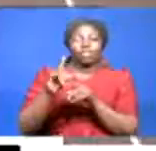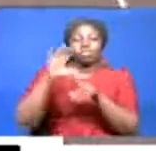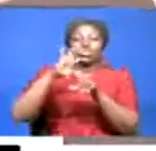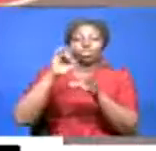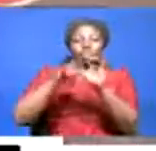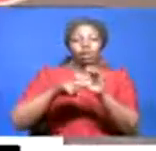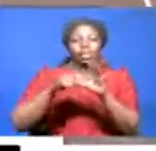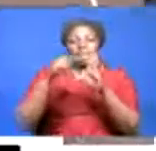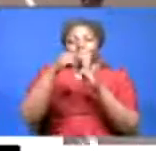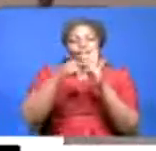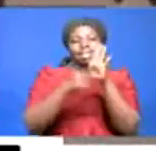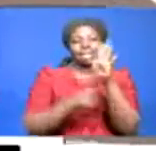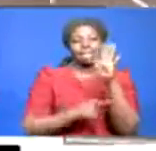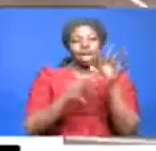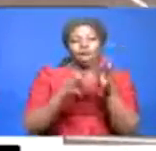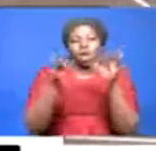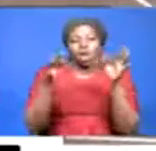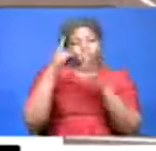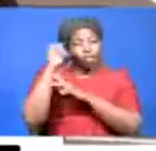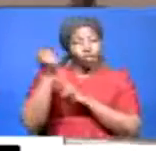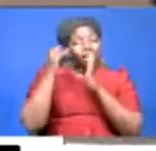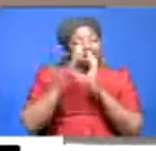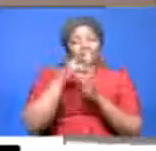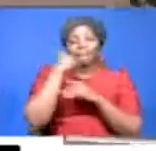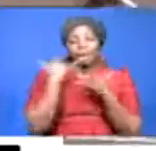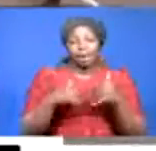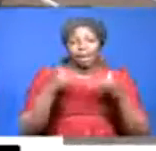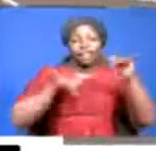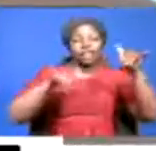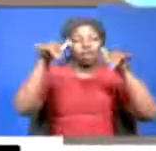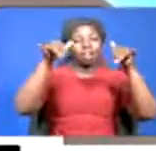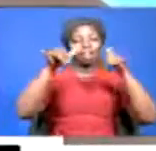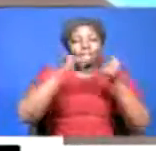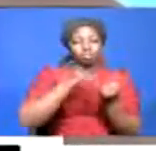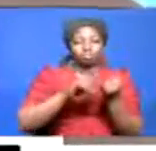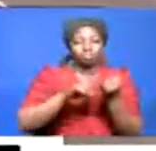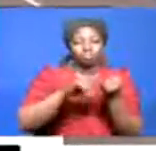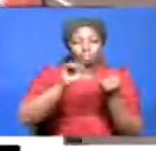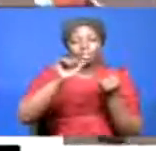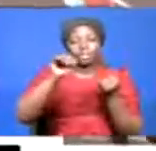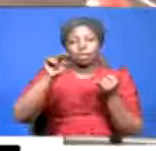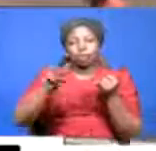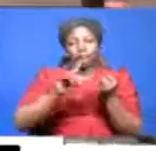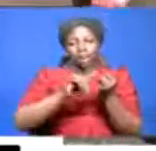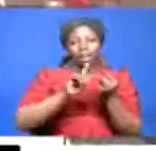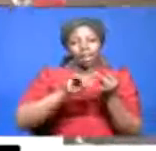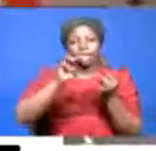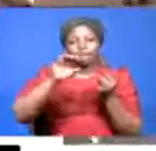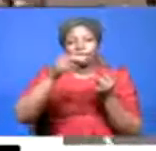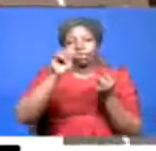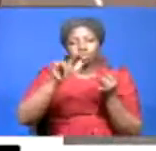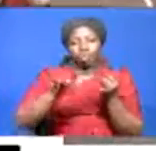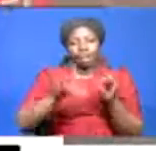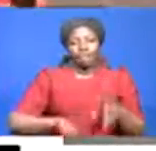Kenya wanaocheza ugenini, wakiwemo Simon Kipkorir anayechezea nchini Tunisia, Michael Chemos mwenye makao yake